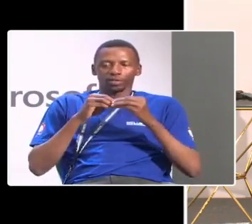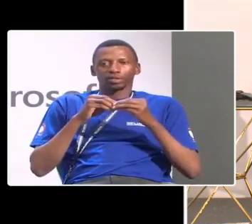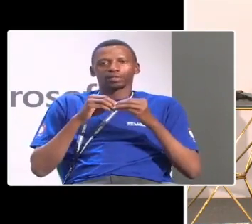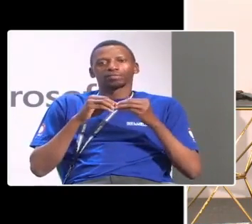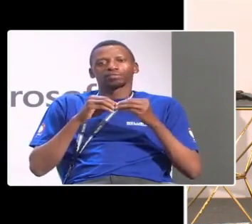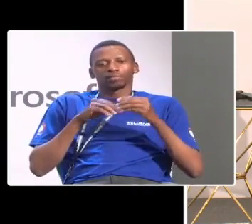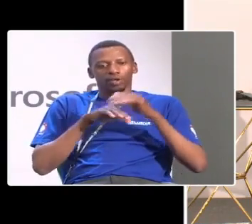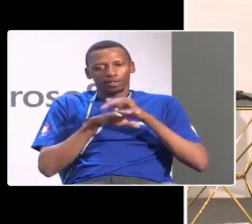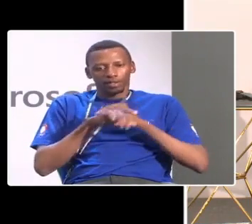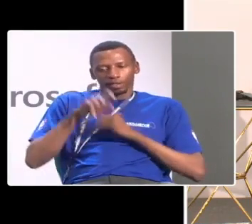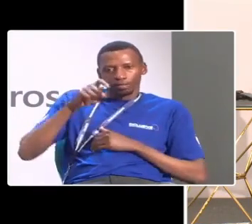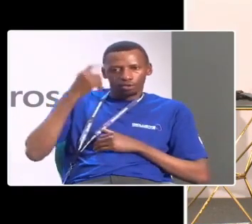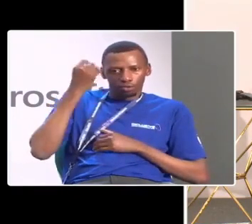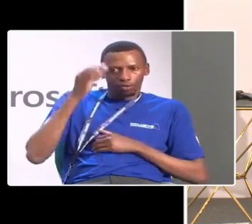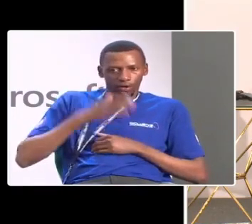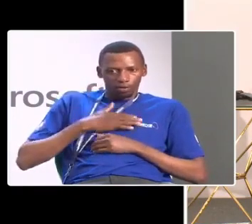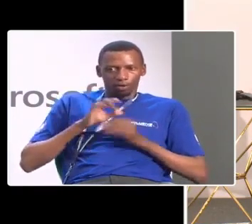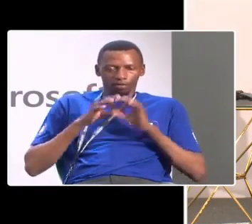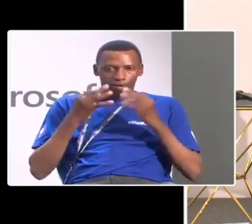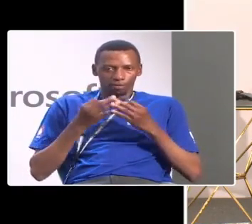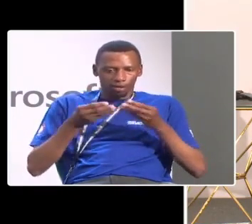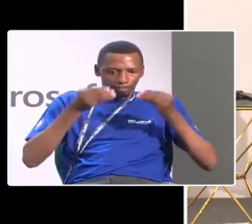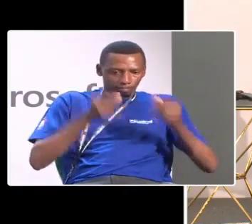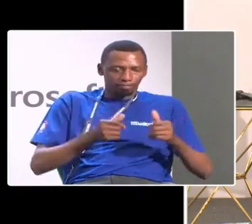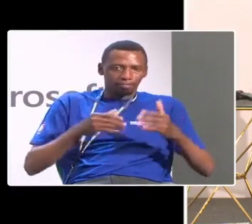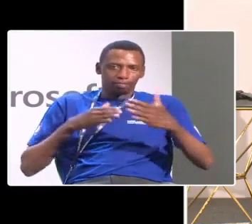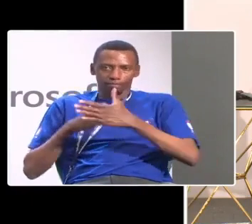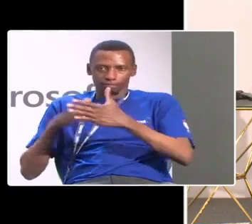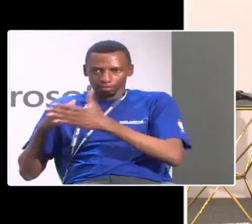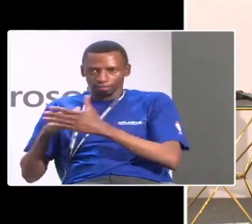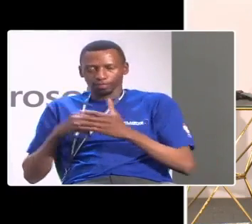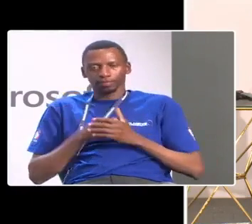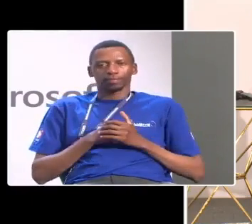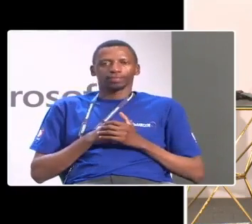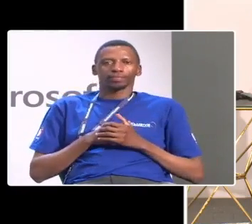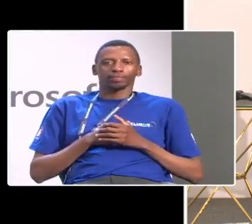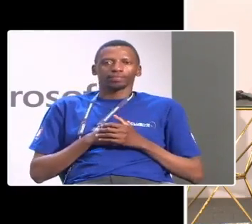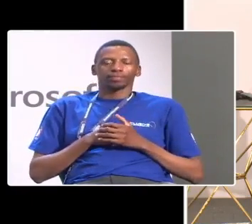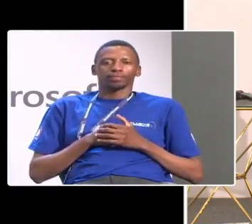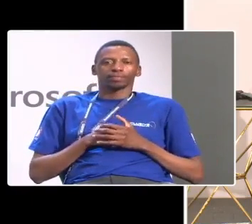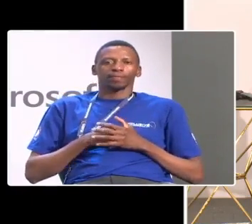our families and to overcome the barriers in both the digital and the physical space.